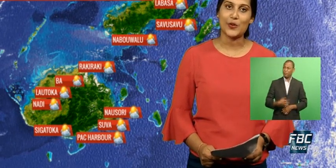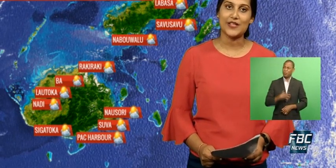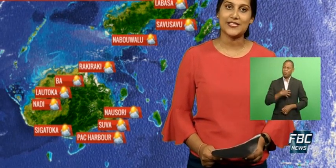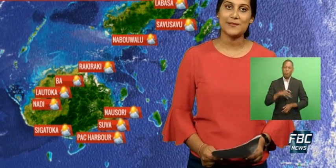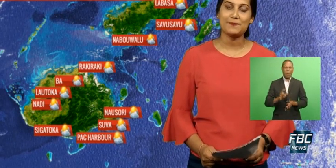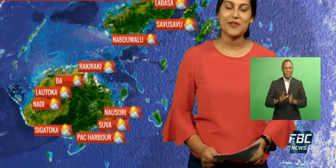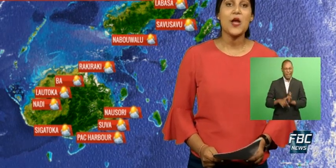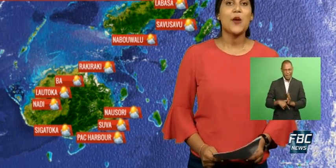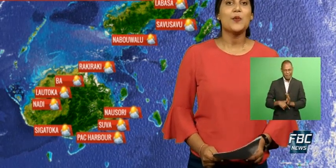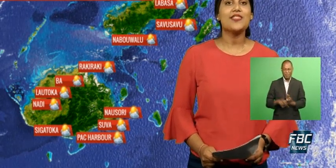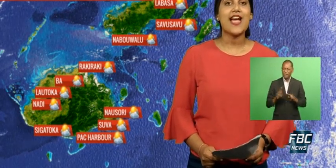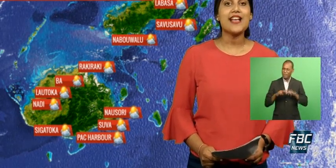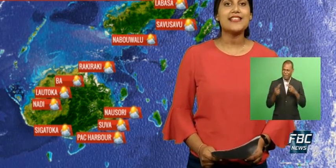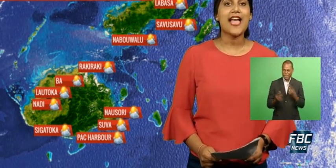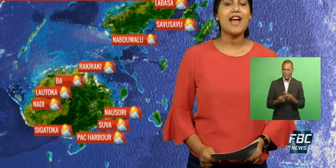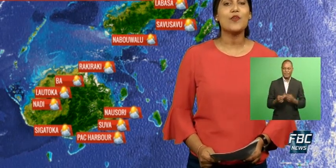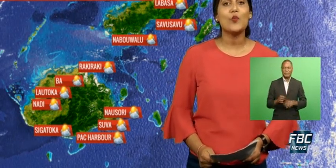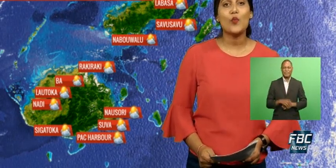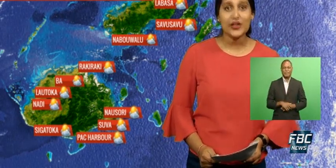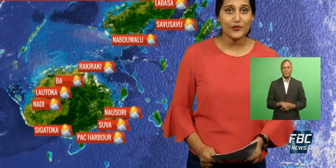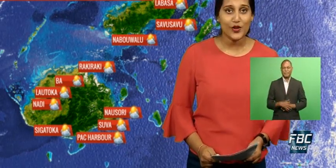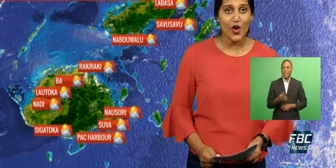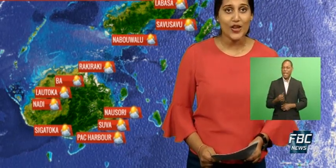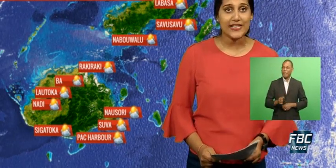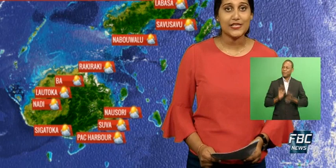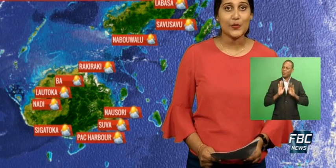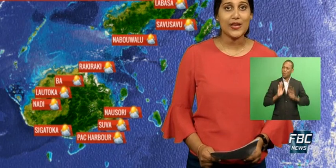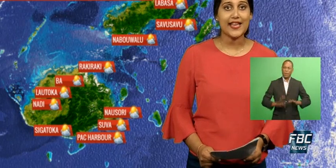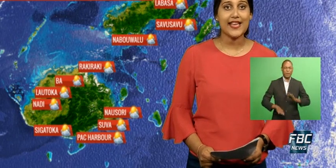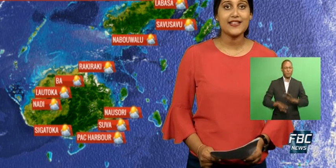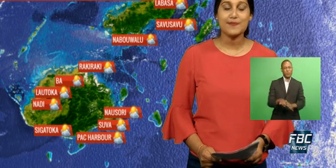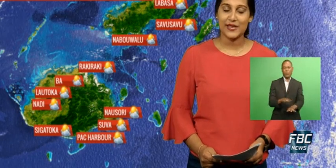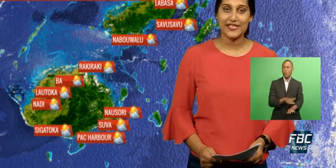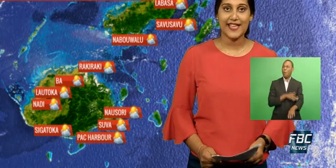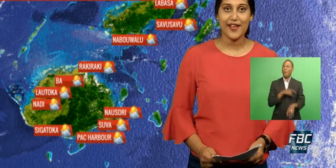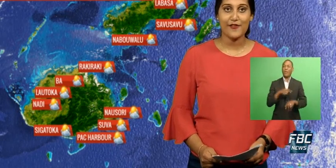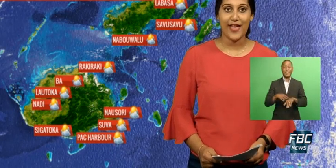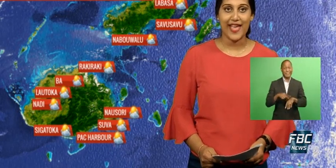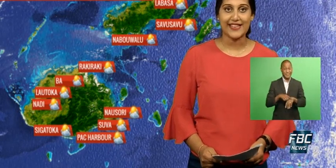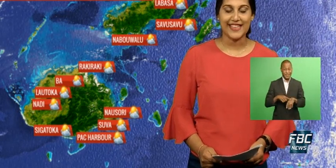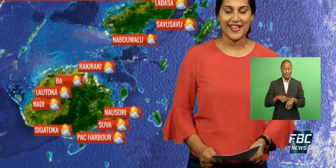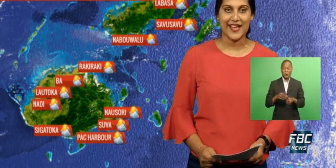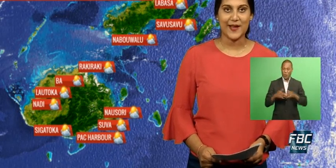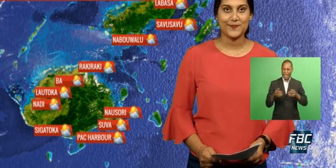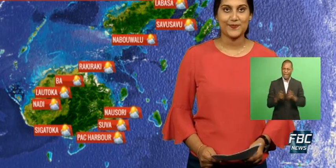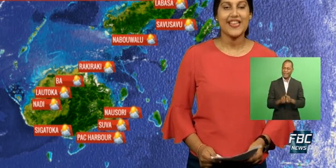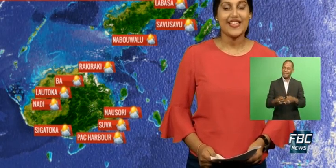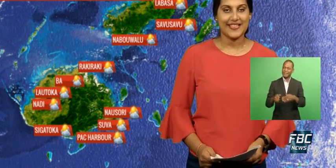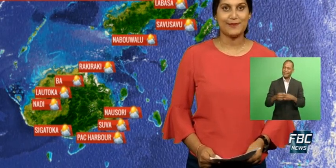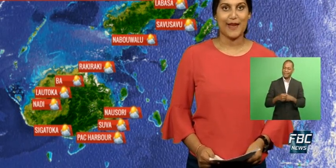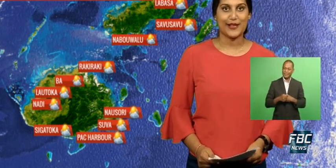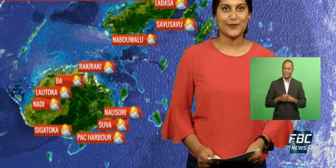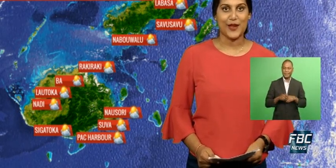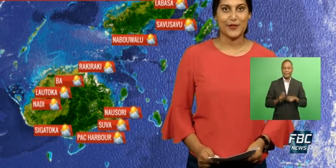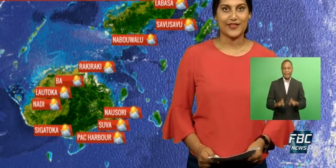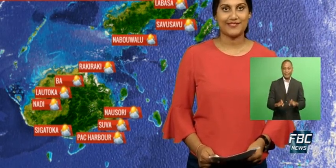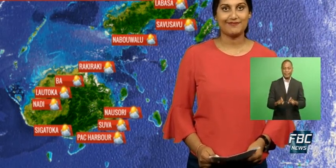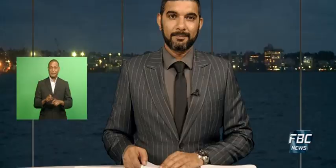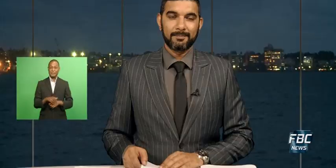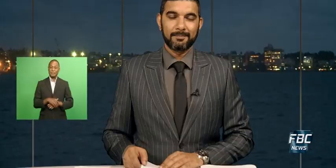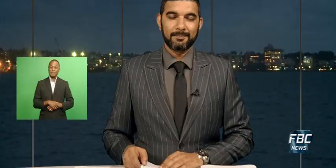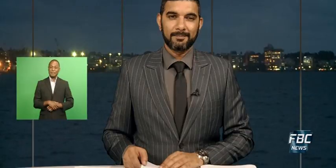loved ones. With that, have a wonderful long Easter weekend. Be safe and take care. It's back to